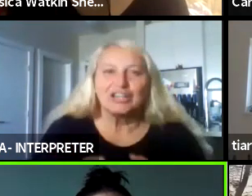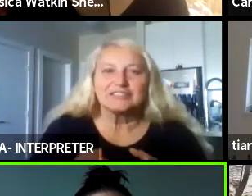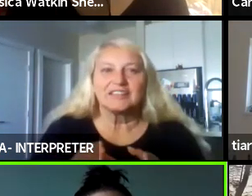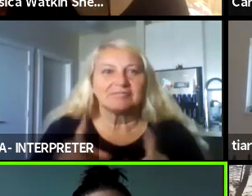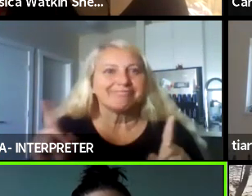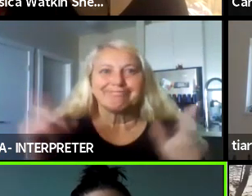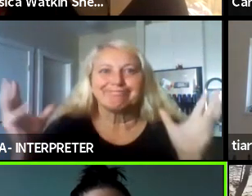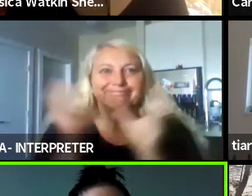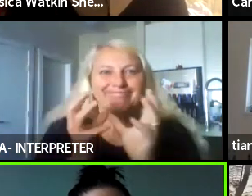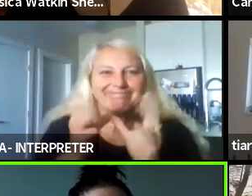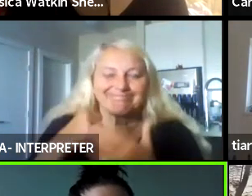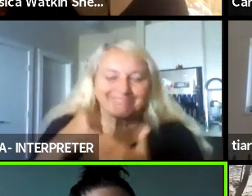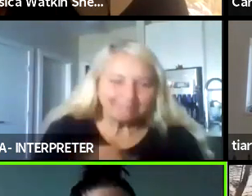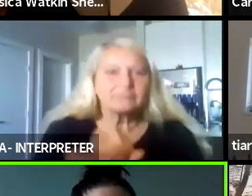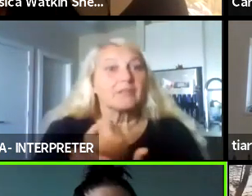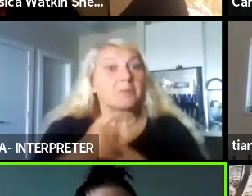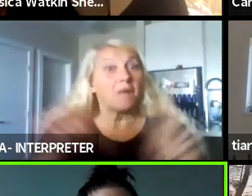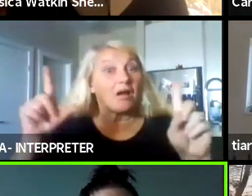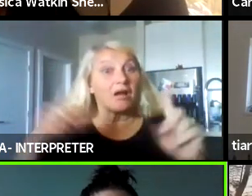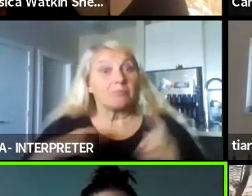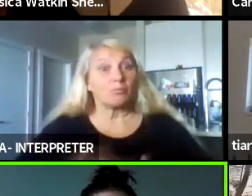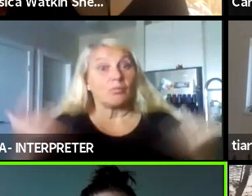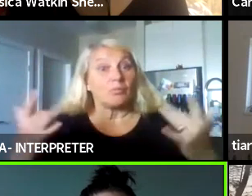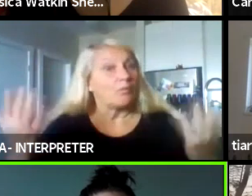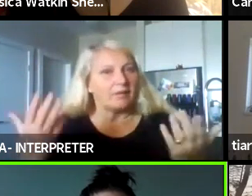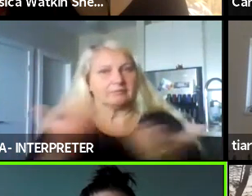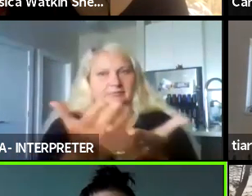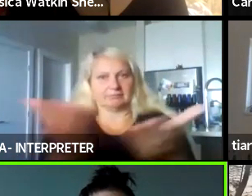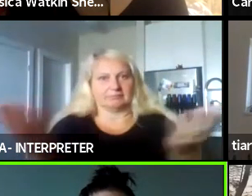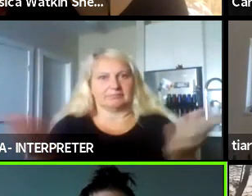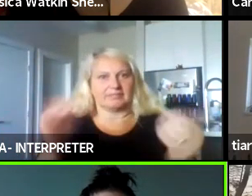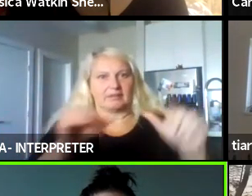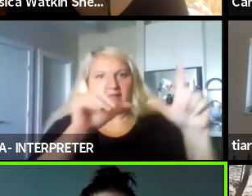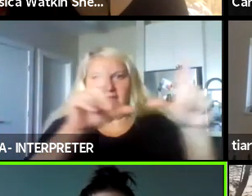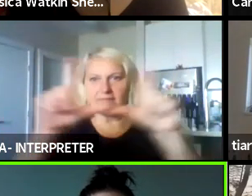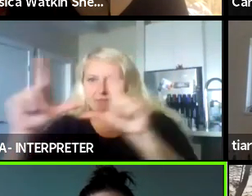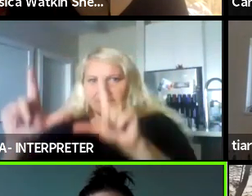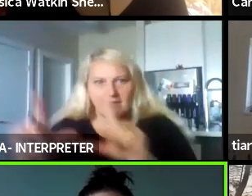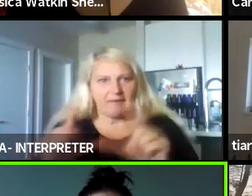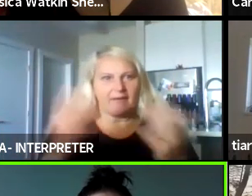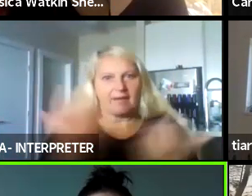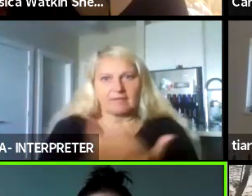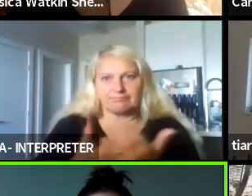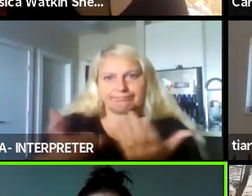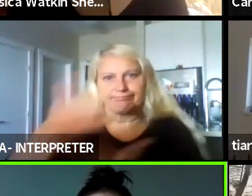very grateful for convenings like this, where we get to be together in this space.